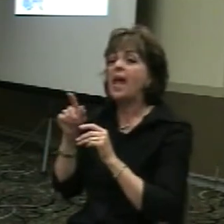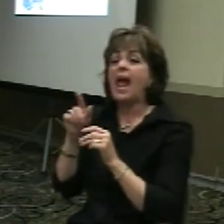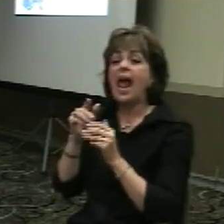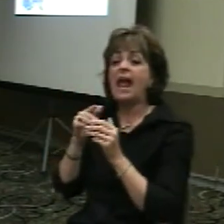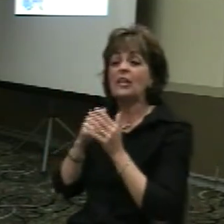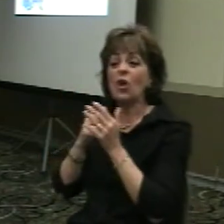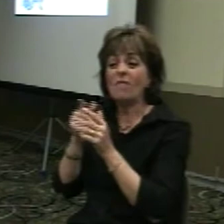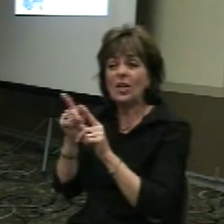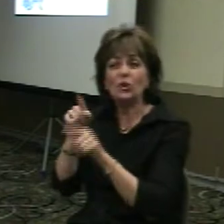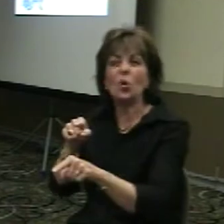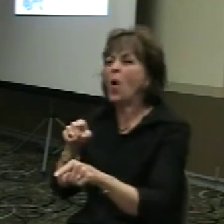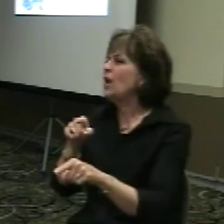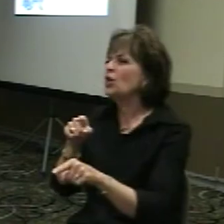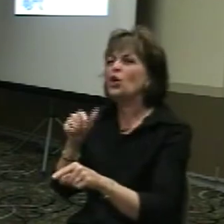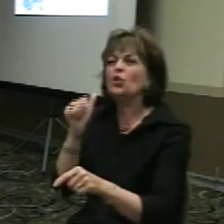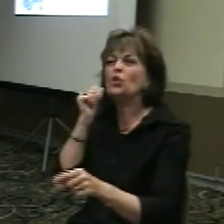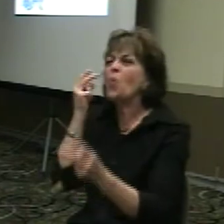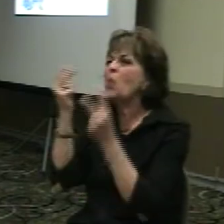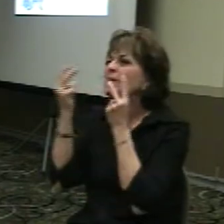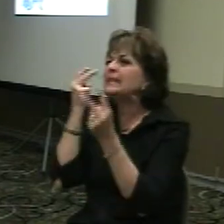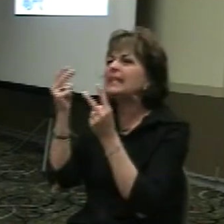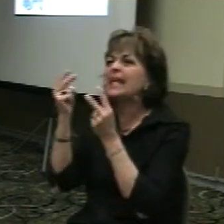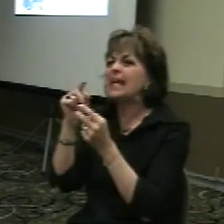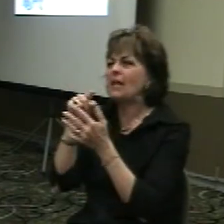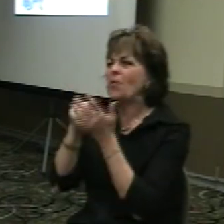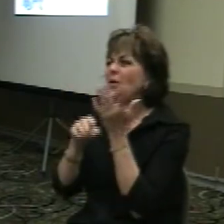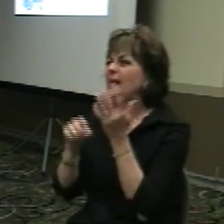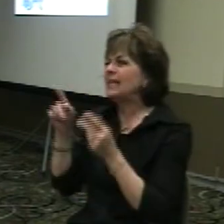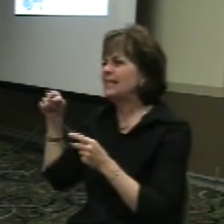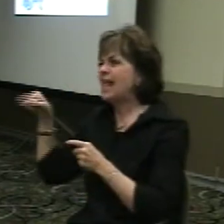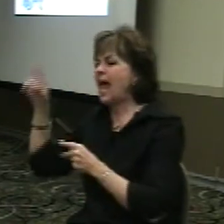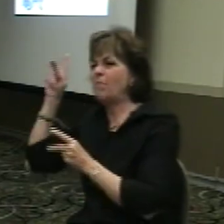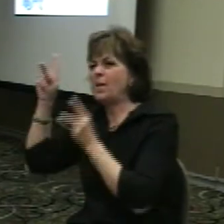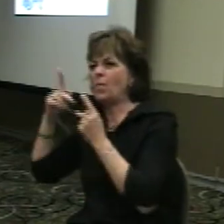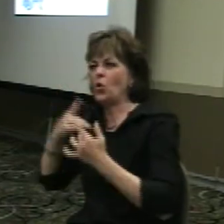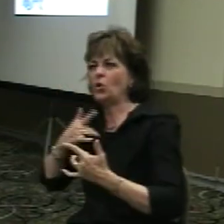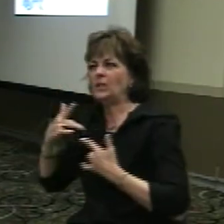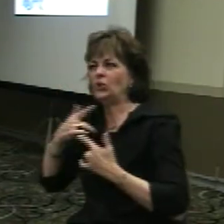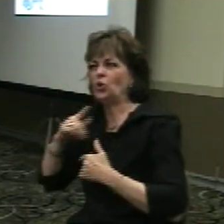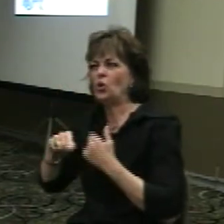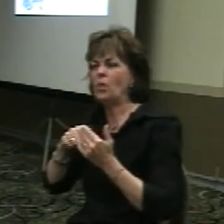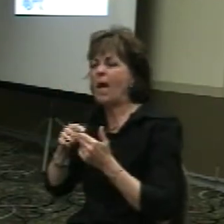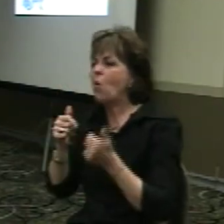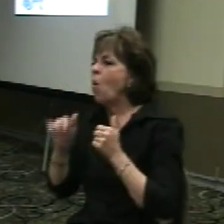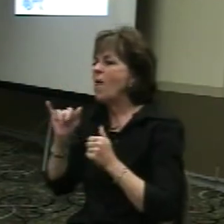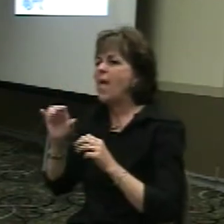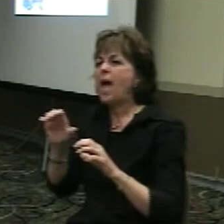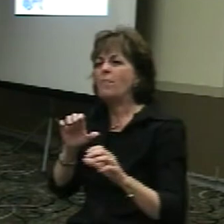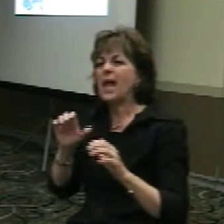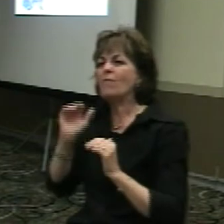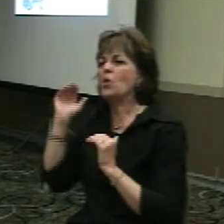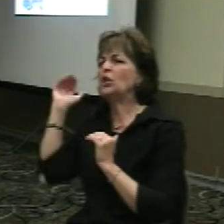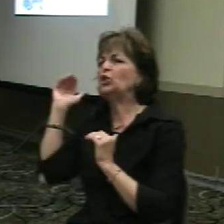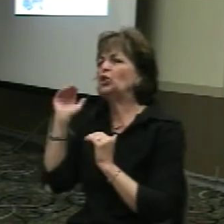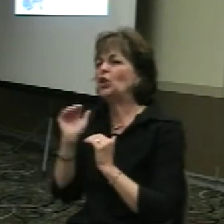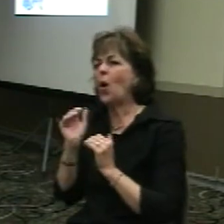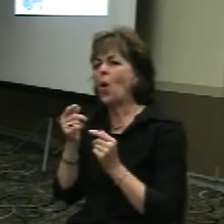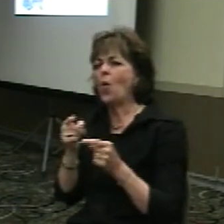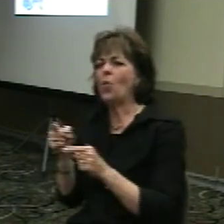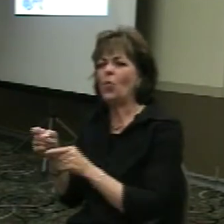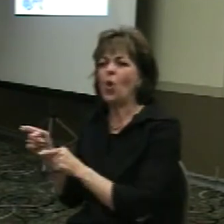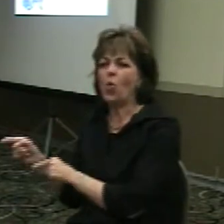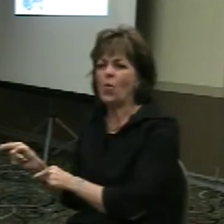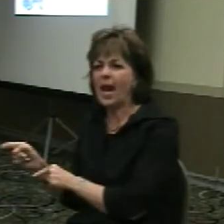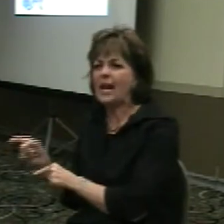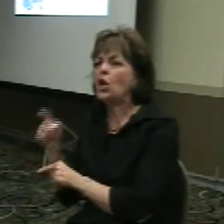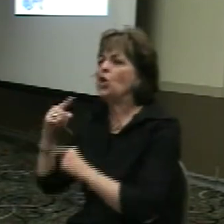in there, you're not going to see the kinds of things people are concerned about. Or the behavior is just so low rate that you are dependent upon